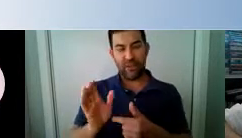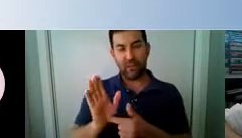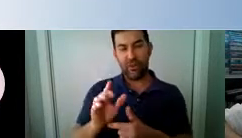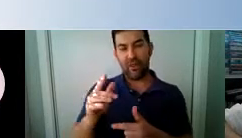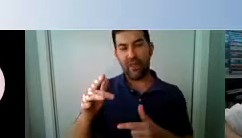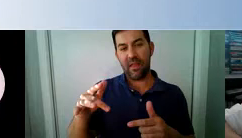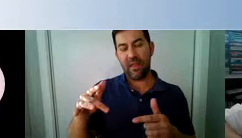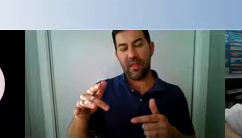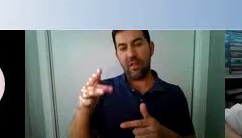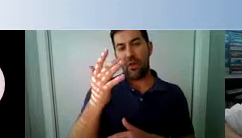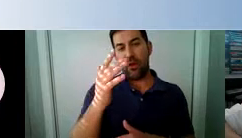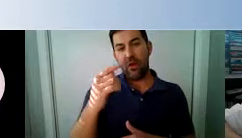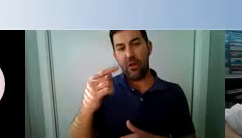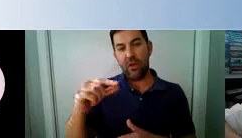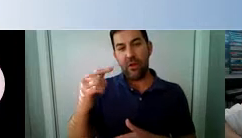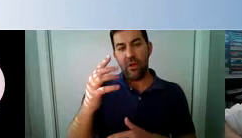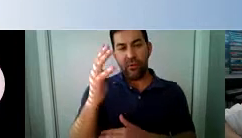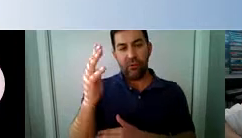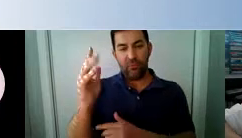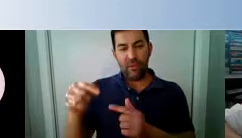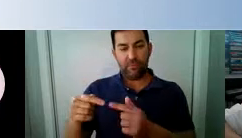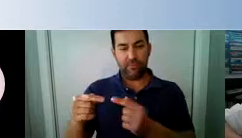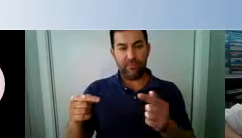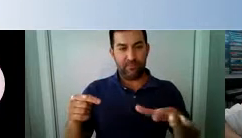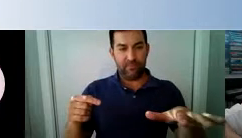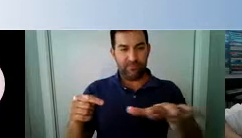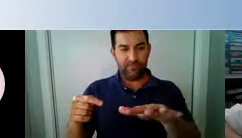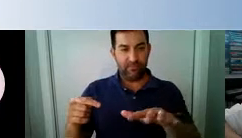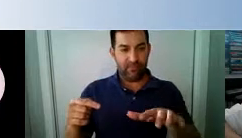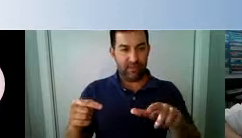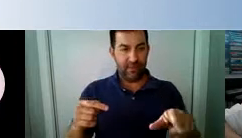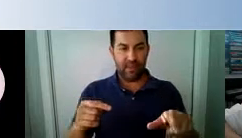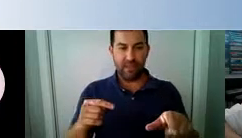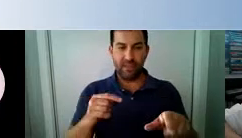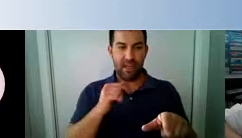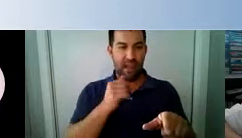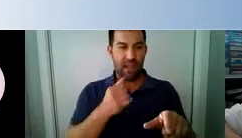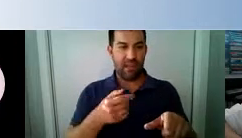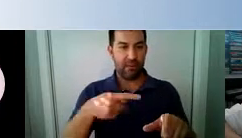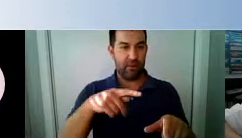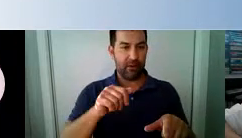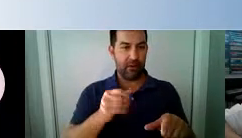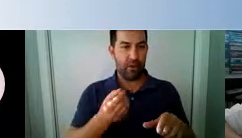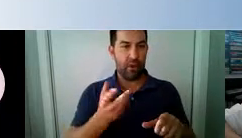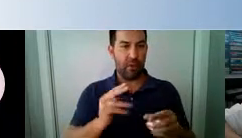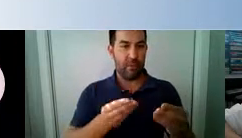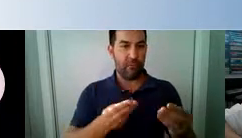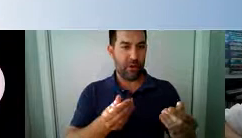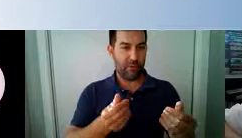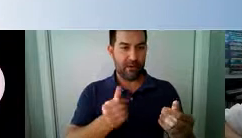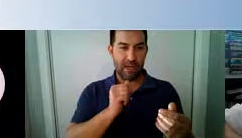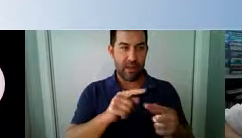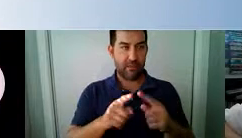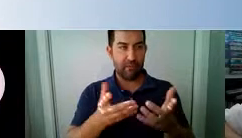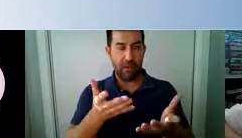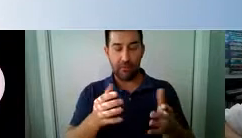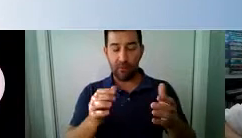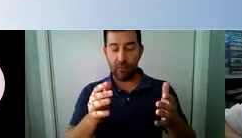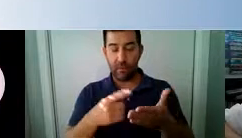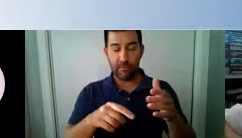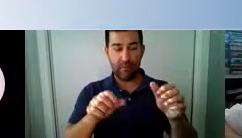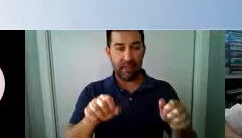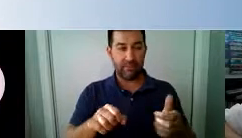green trees kind of shown across the street from the station, that's not Port Authority owned property, but this just shows, you know, what might be possible